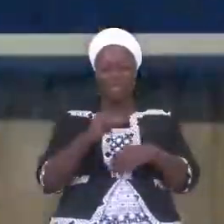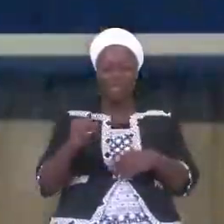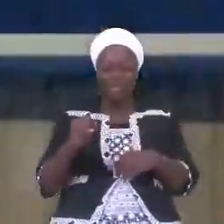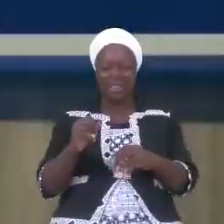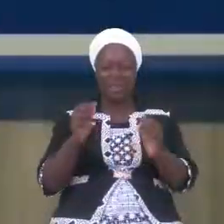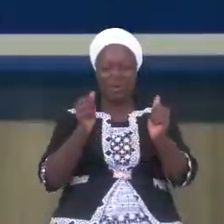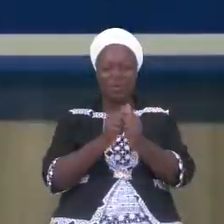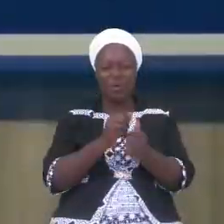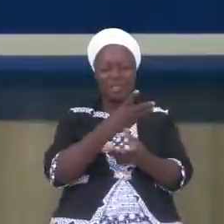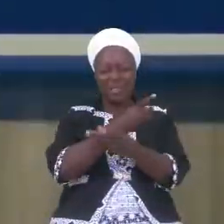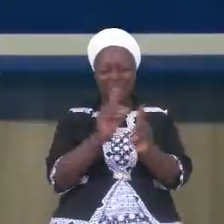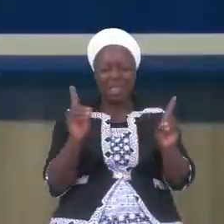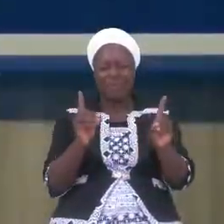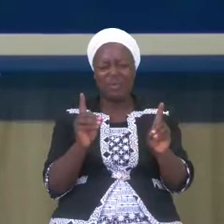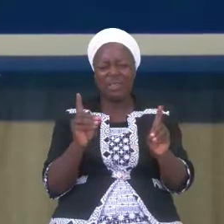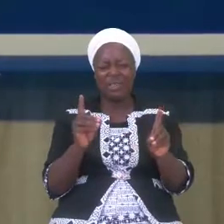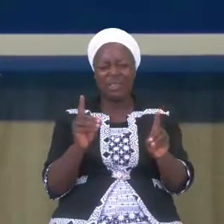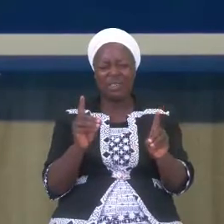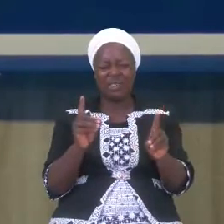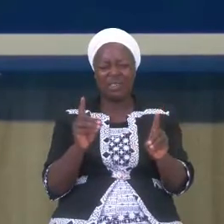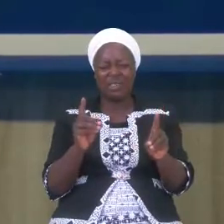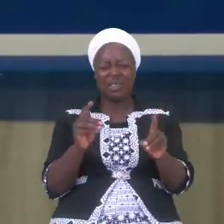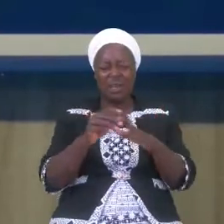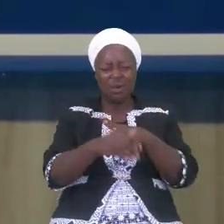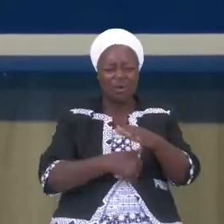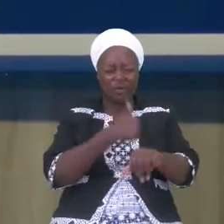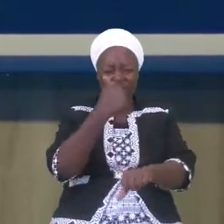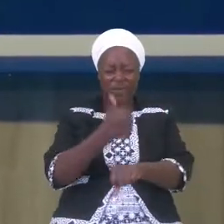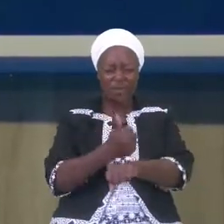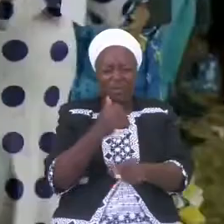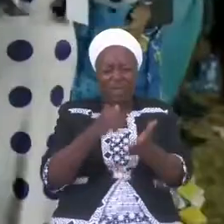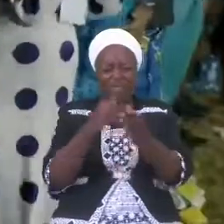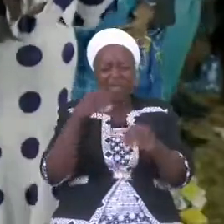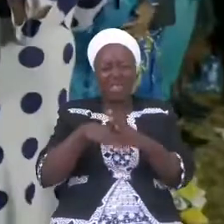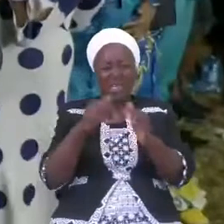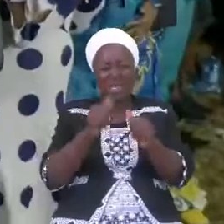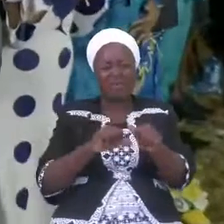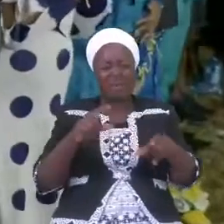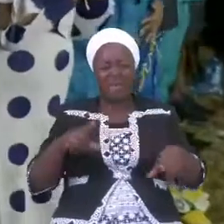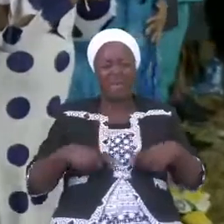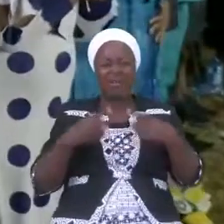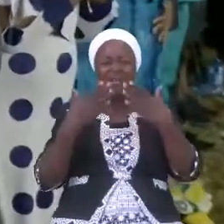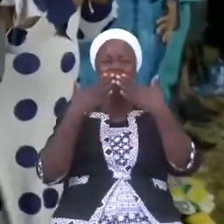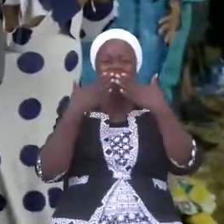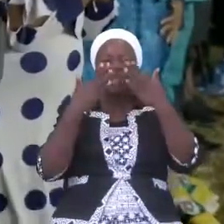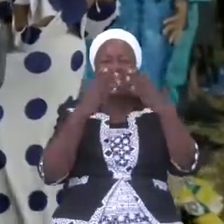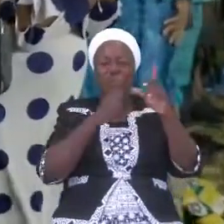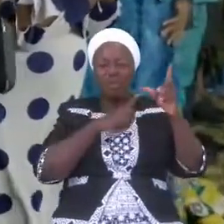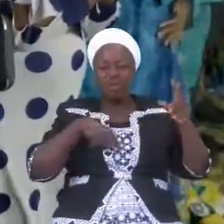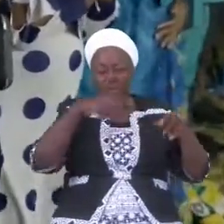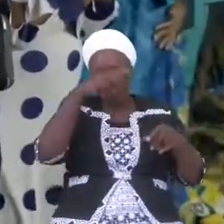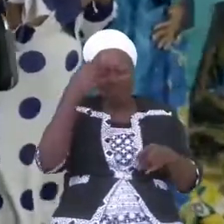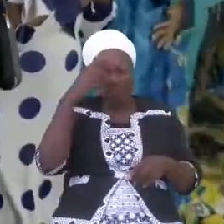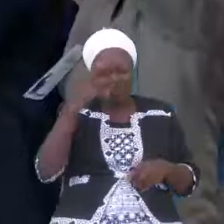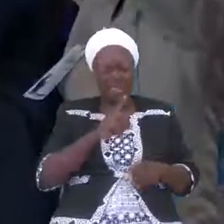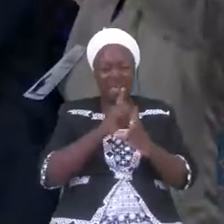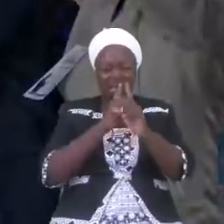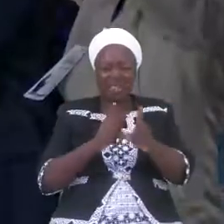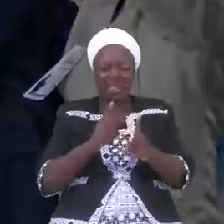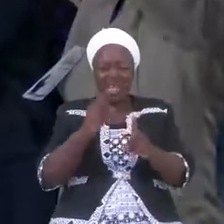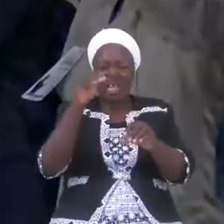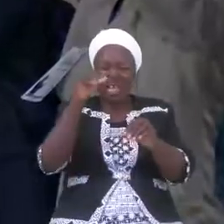with deliverance. Yeah. Confirm it in every life. Thank you, Lord, for the answer.